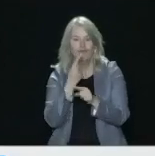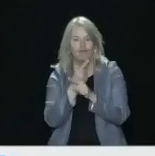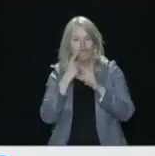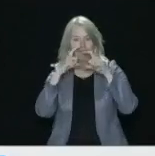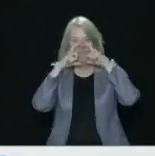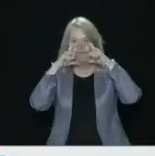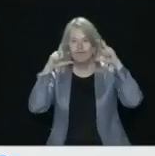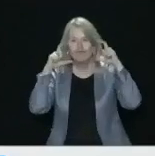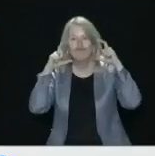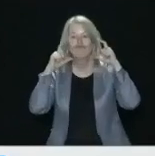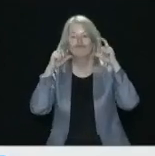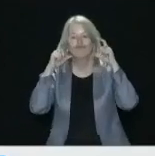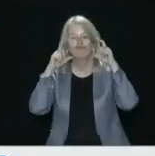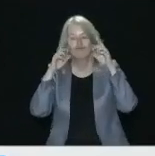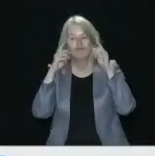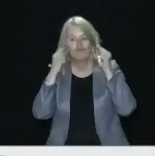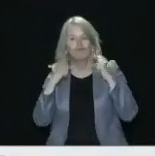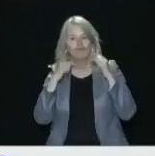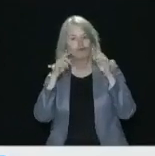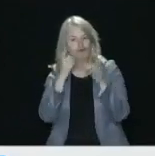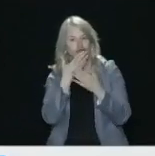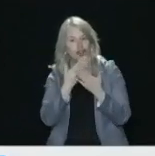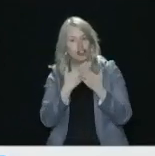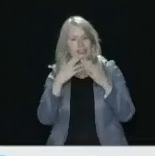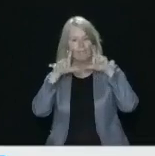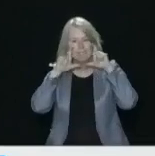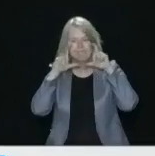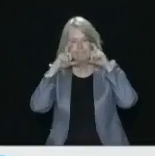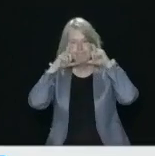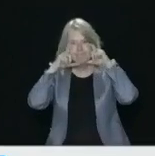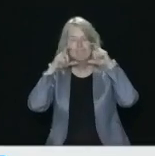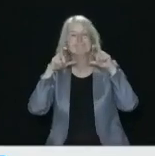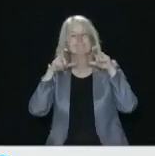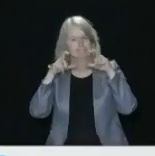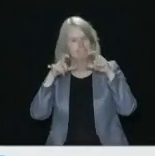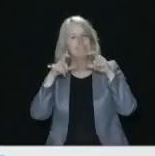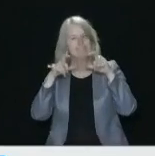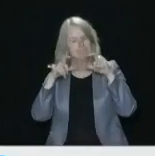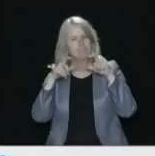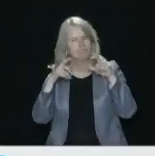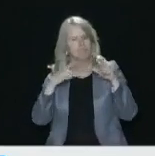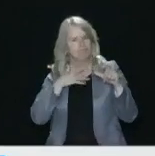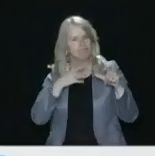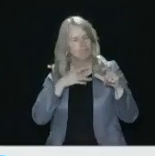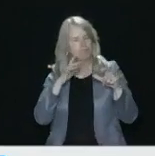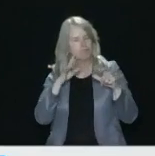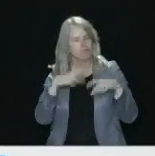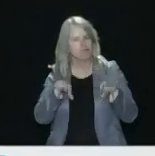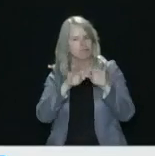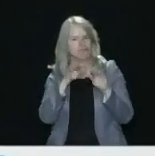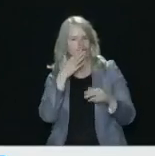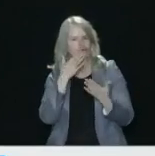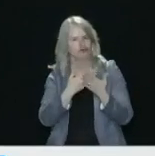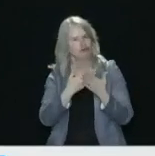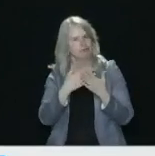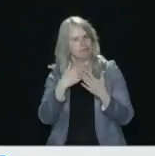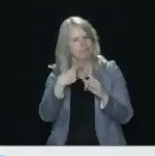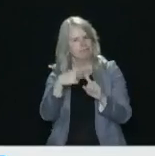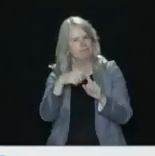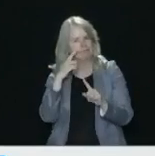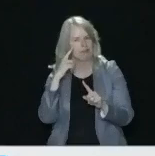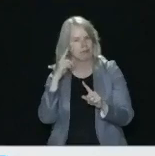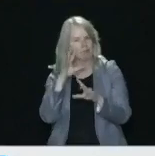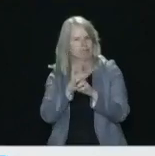each other, I think is always a good idea, whether they are mandated or not. And so I think that's from a public